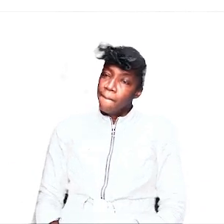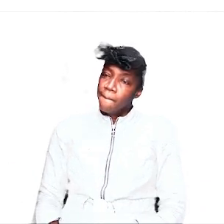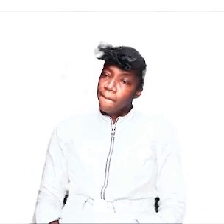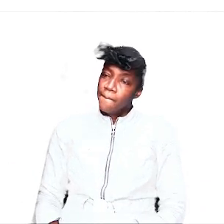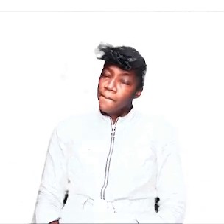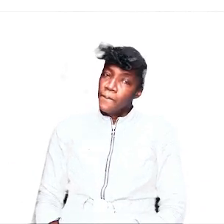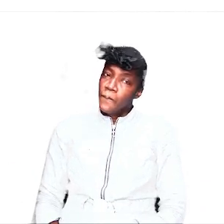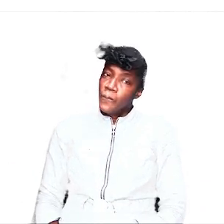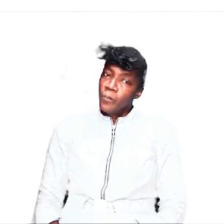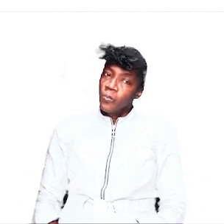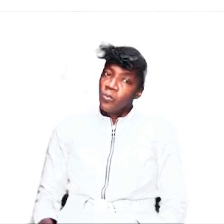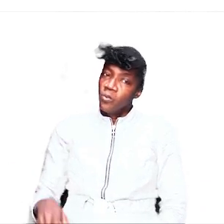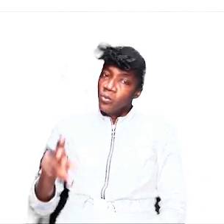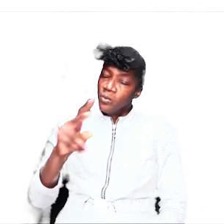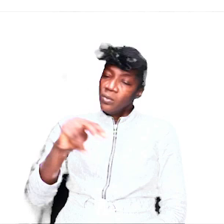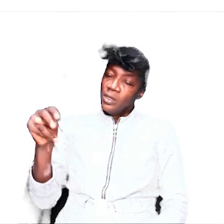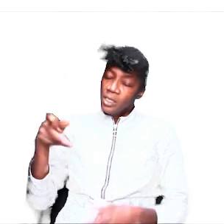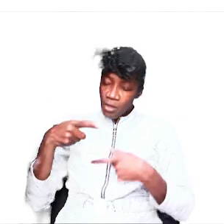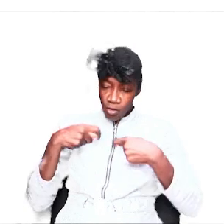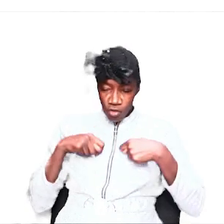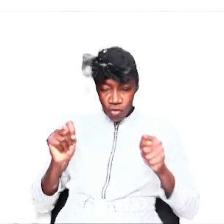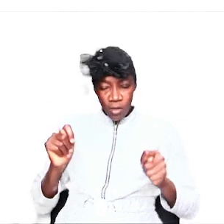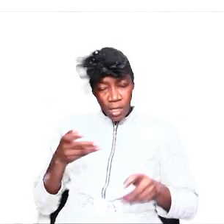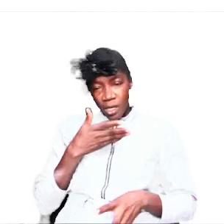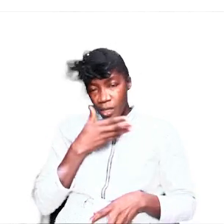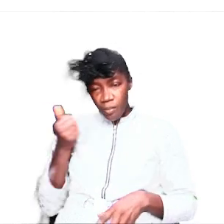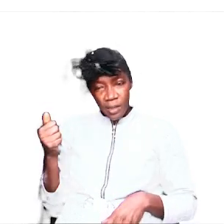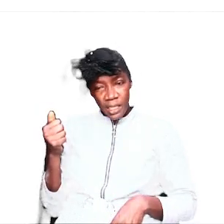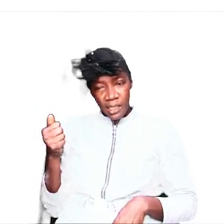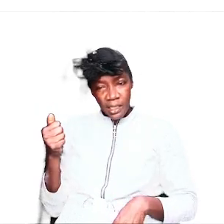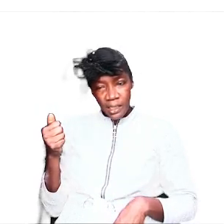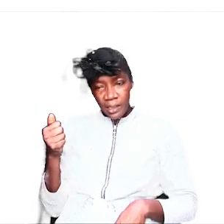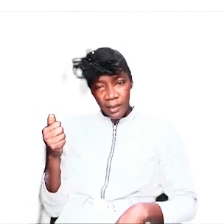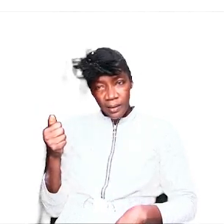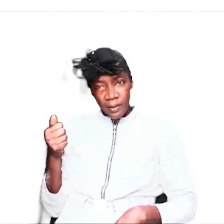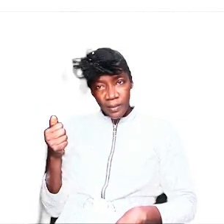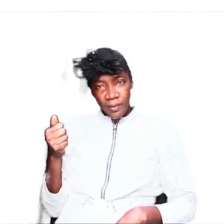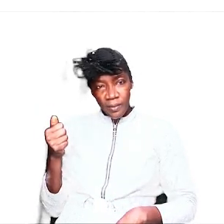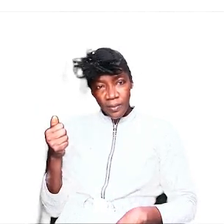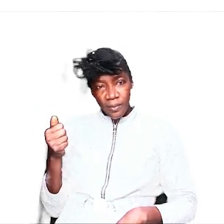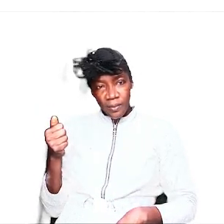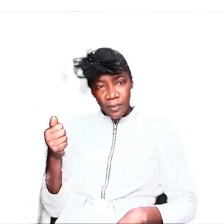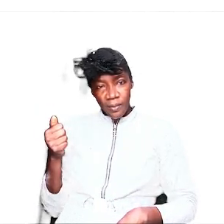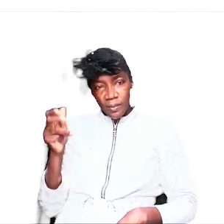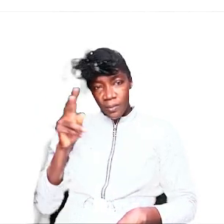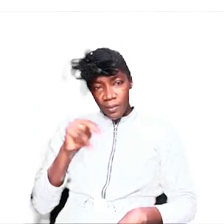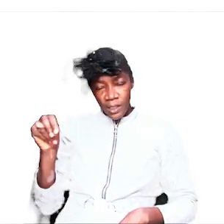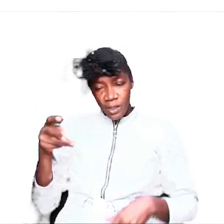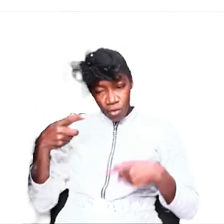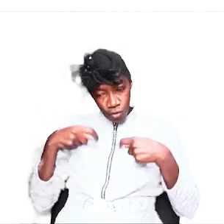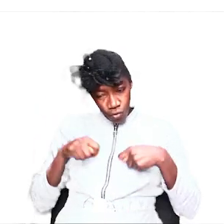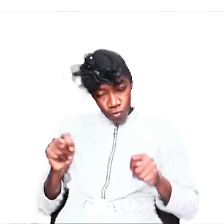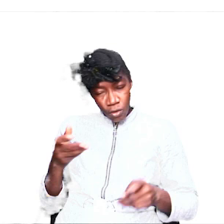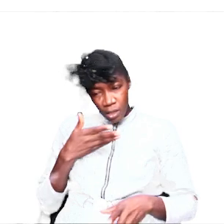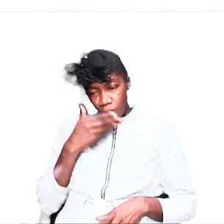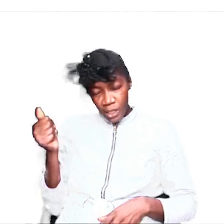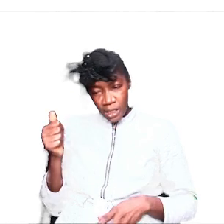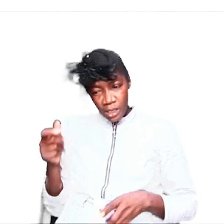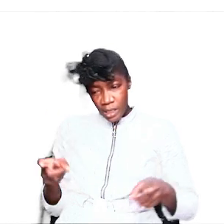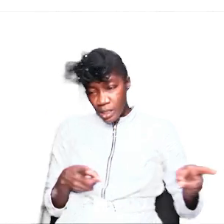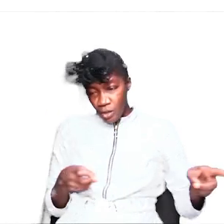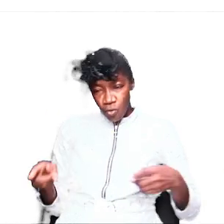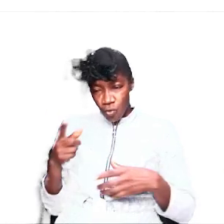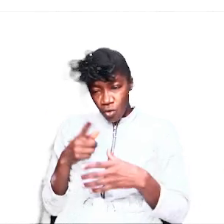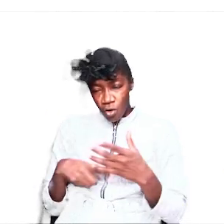we need to try our best. If we mean ourselves any good, we need to try our best and do what